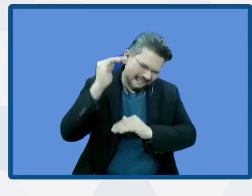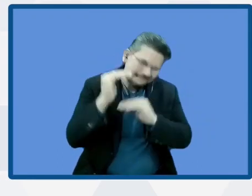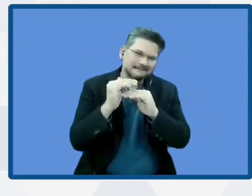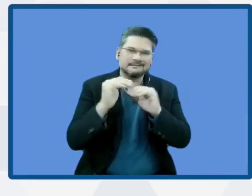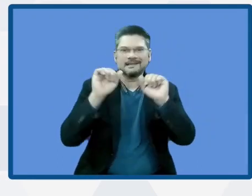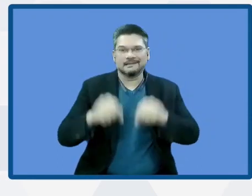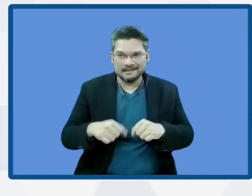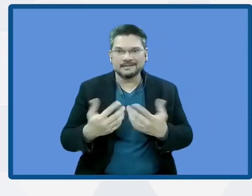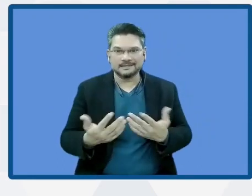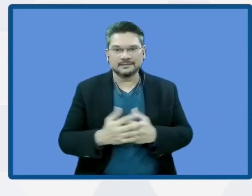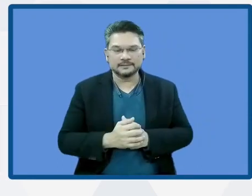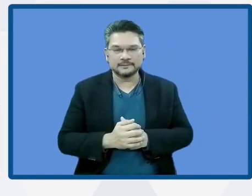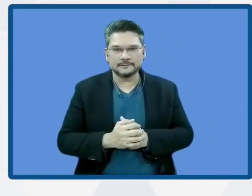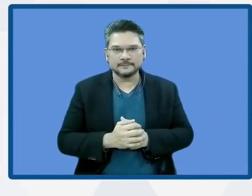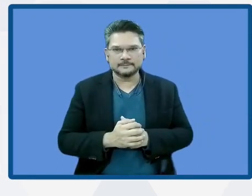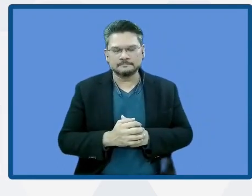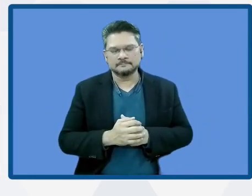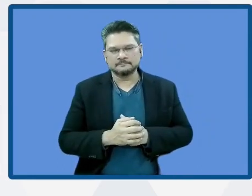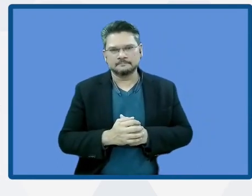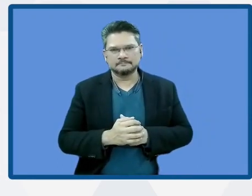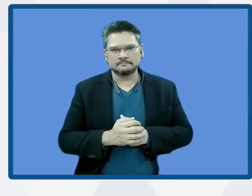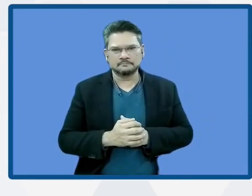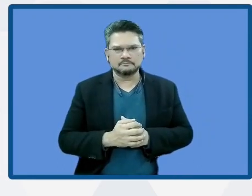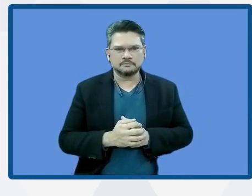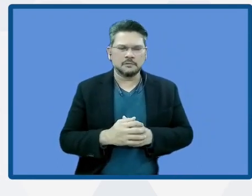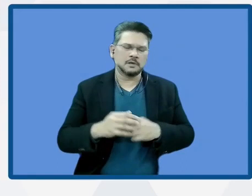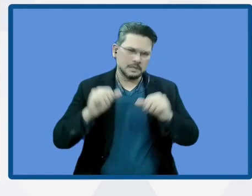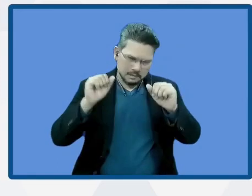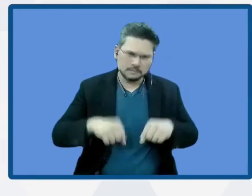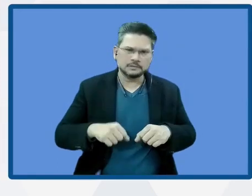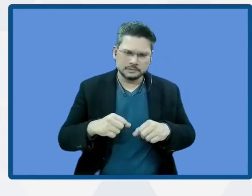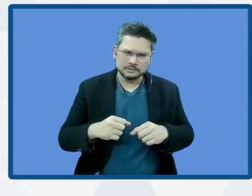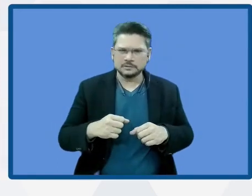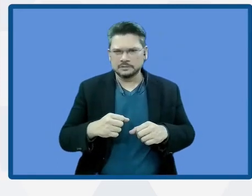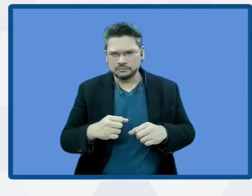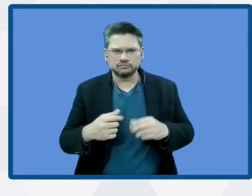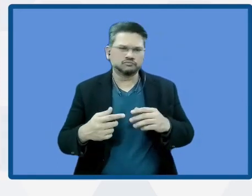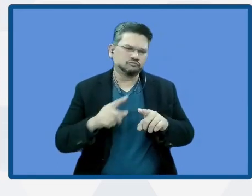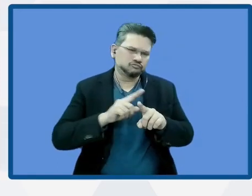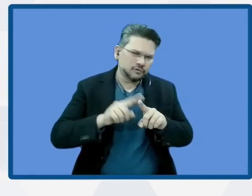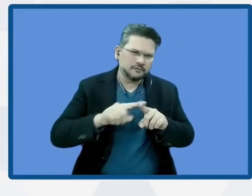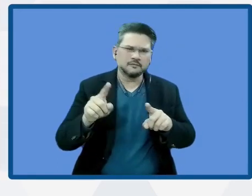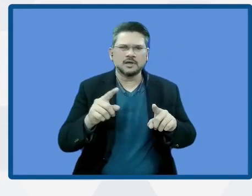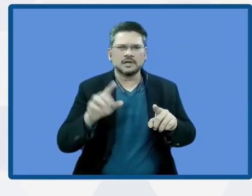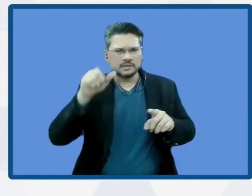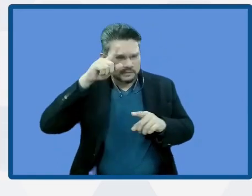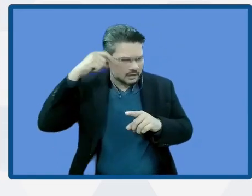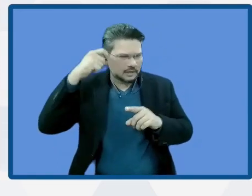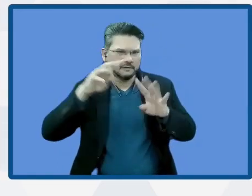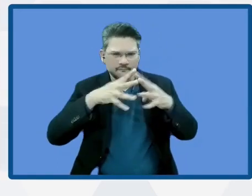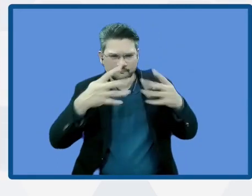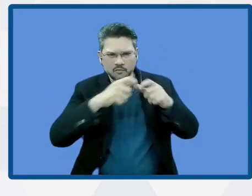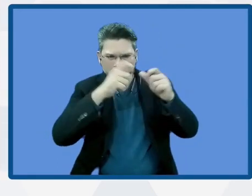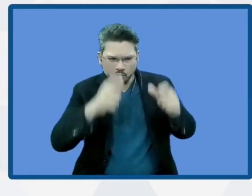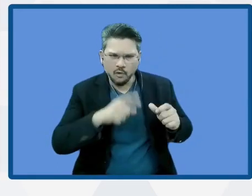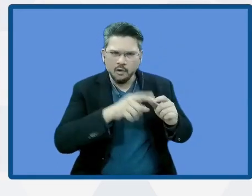Despite the significant progress made in the implementation of the Sendai framework over